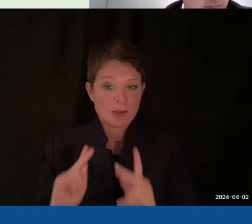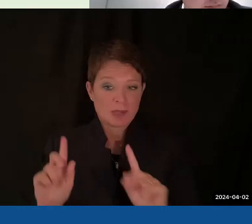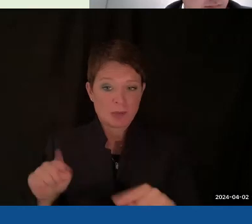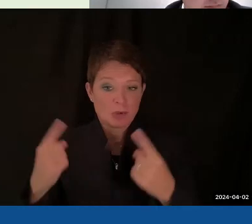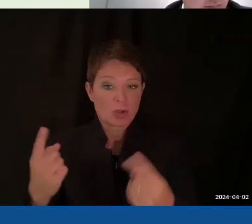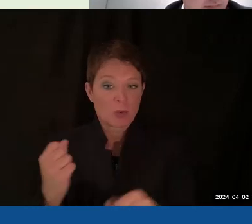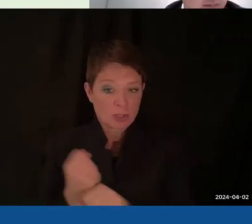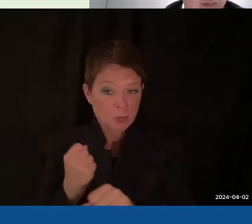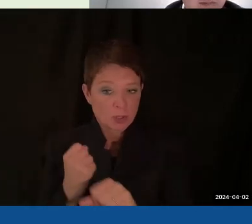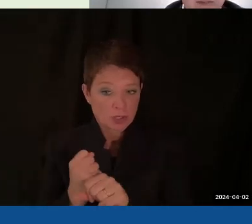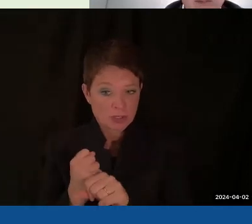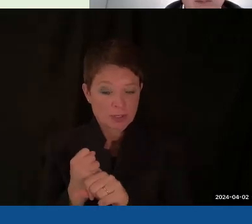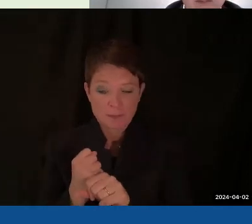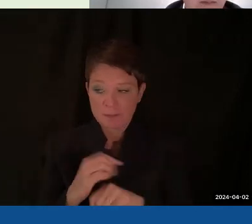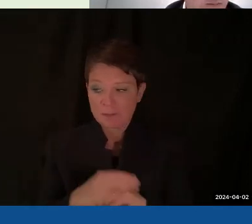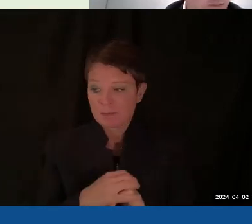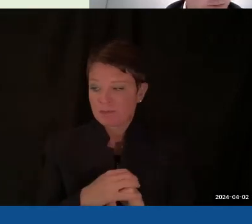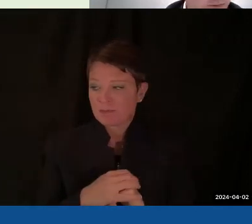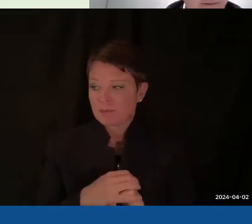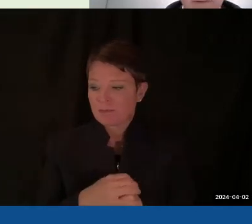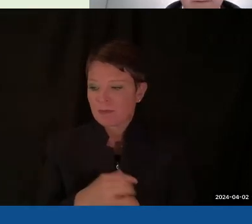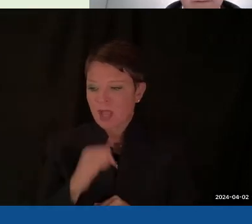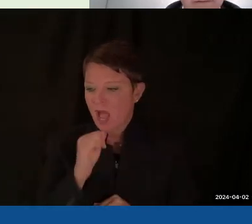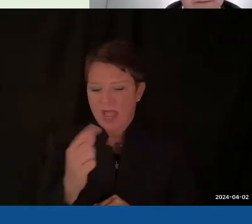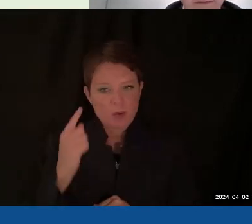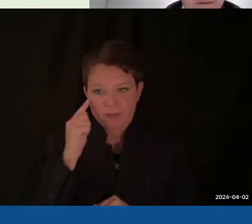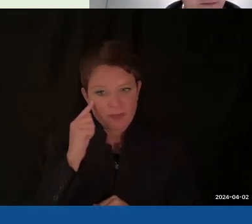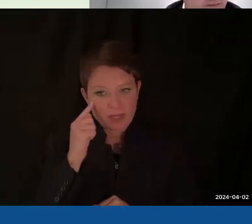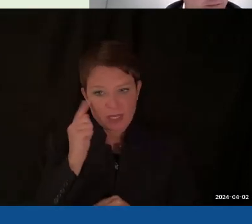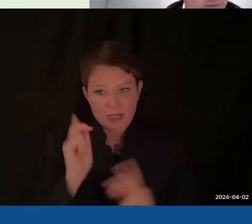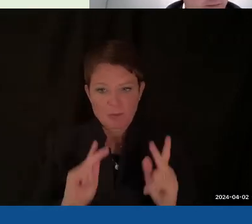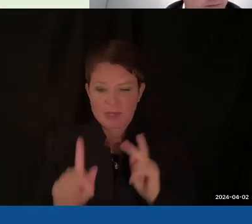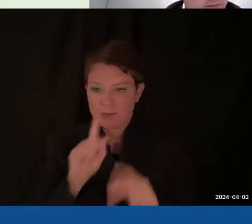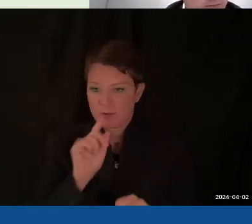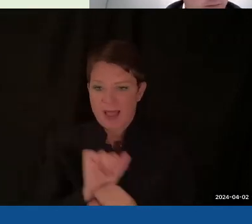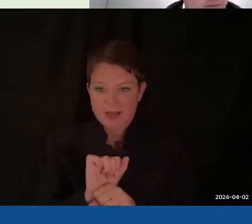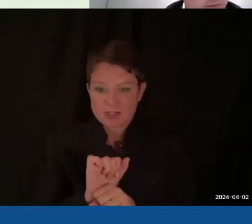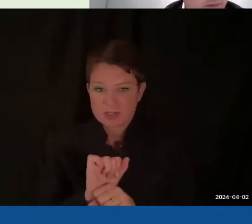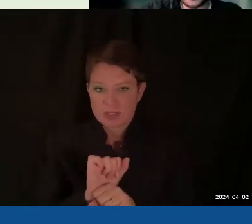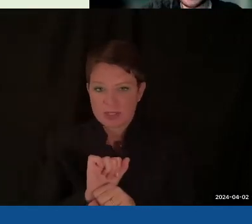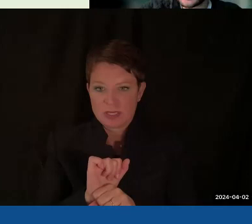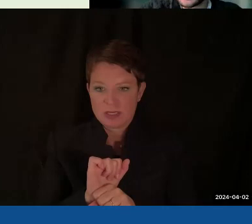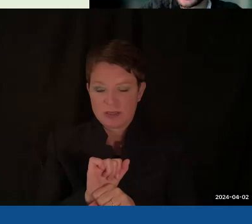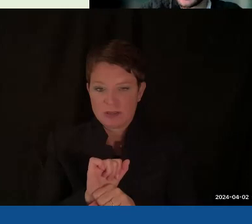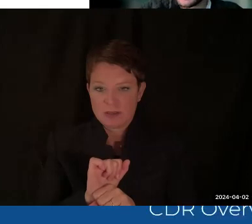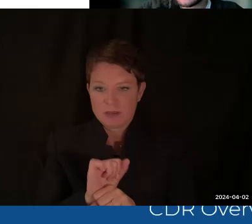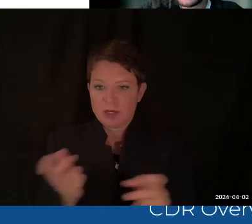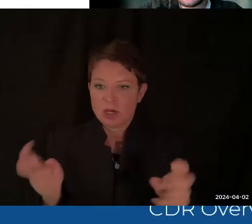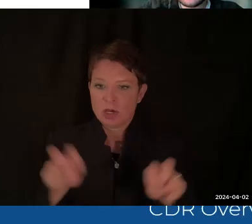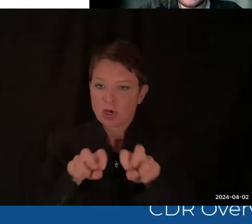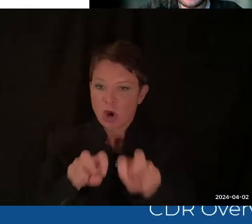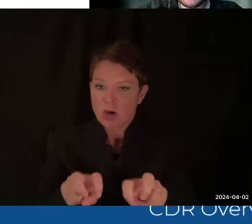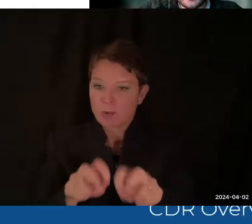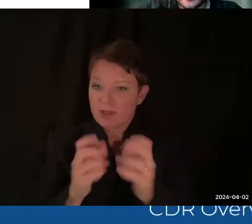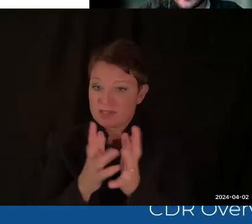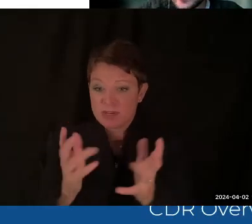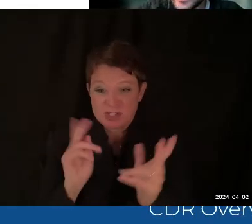to work. So I just don't think that people actually carpool as much as it's planned